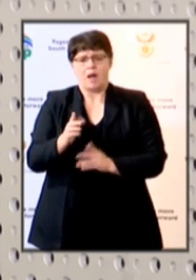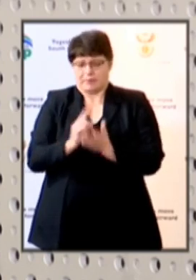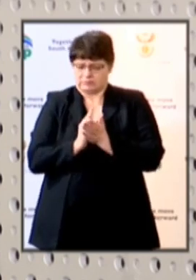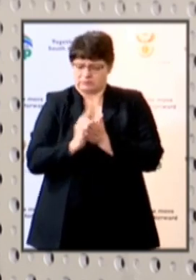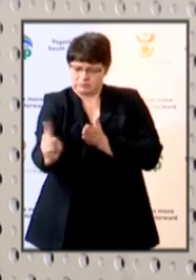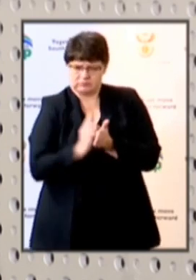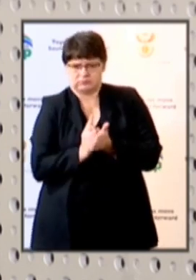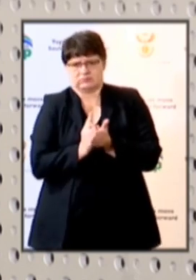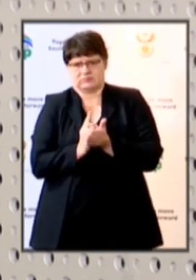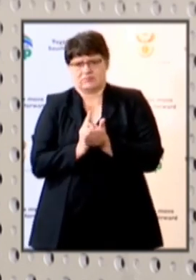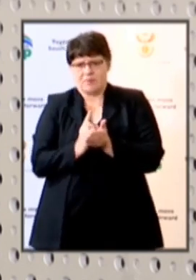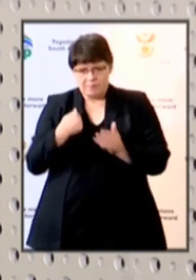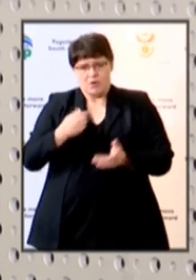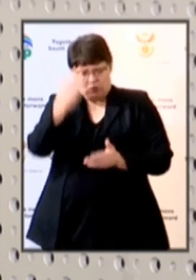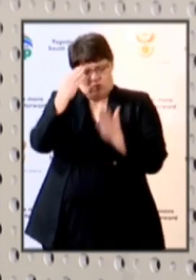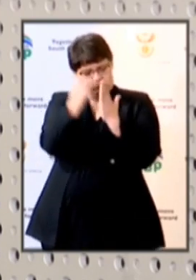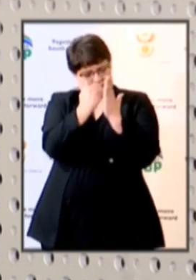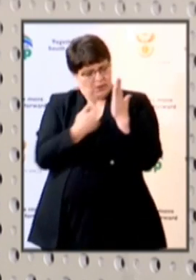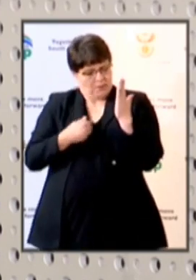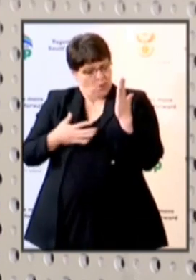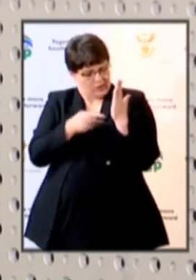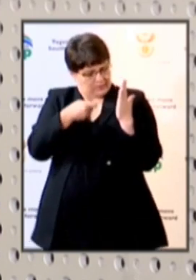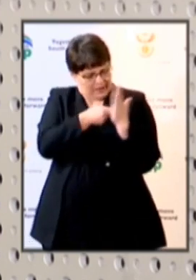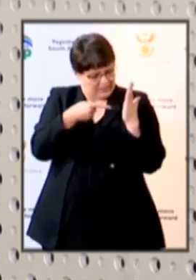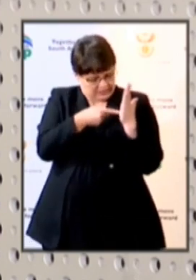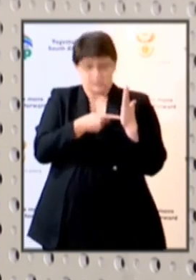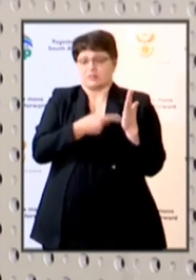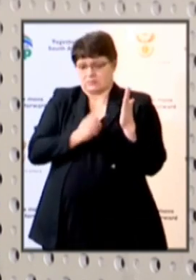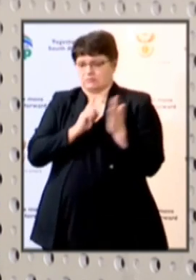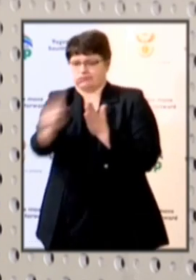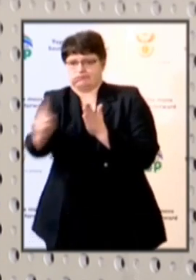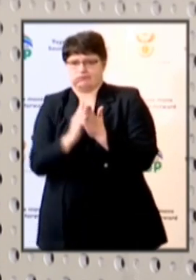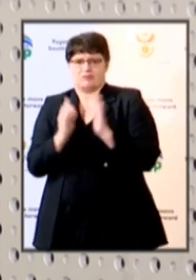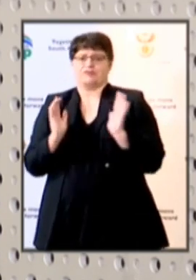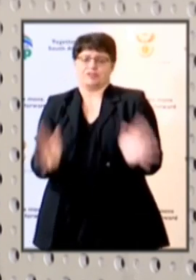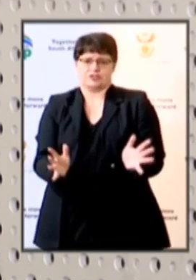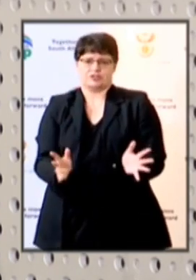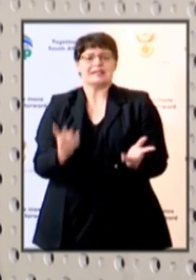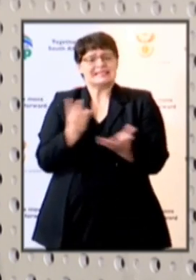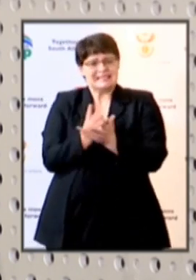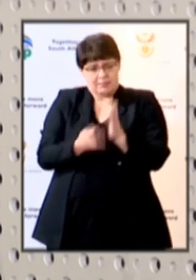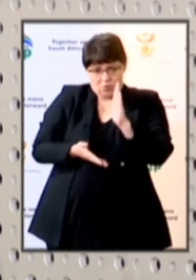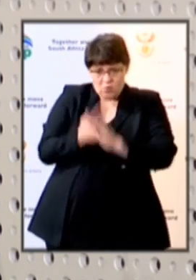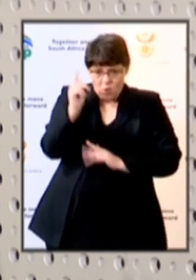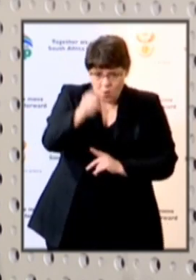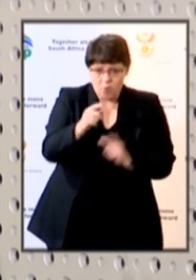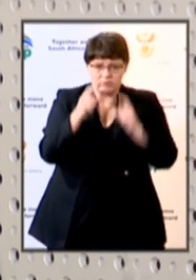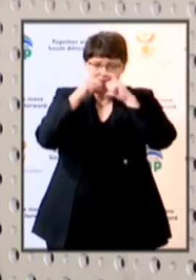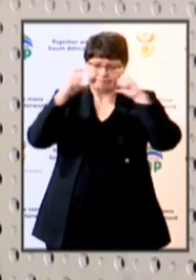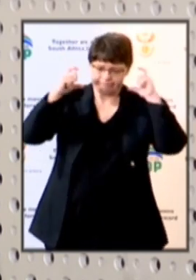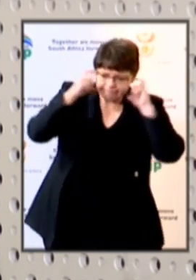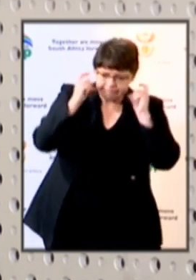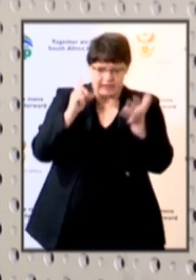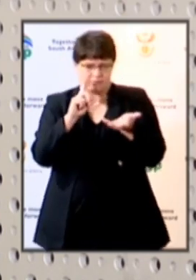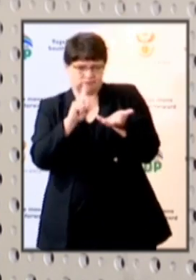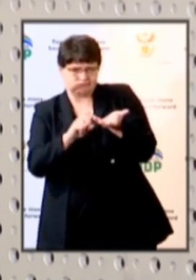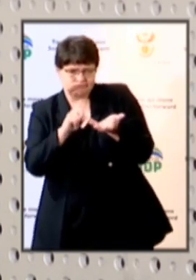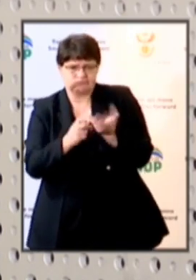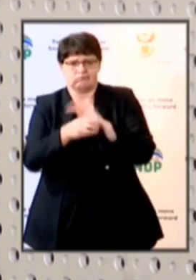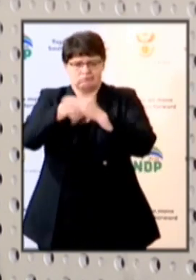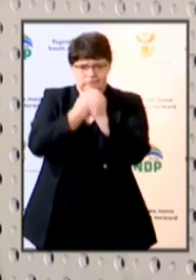possible, and we have to maintain social distance and adequate sanitation arrangement in the various shops.